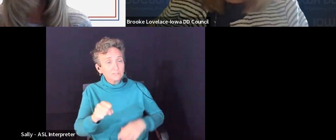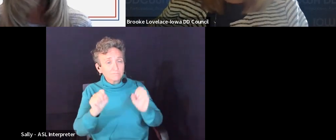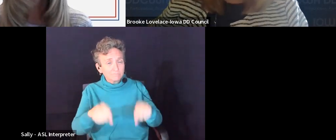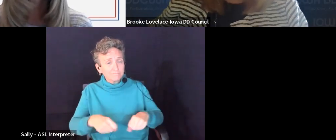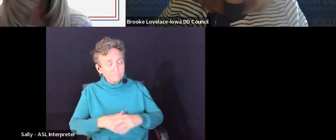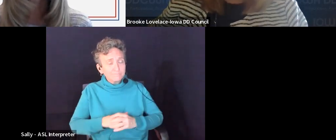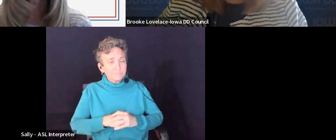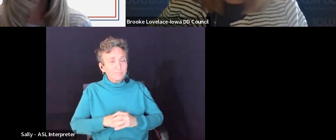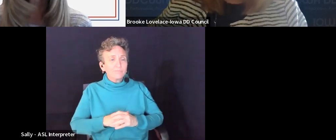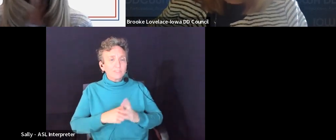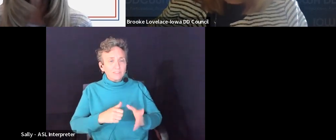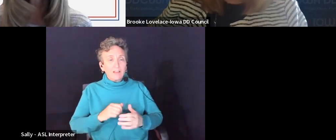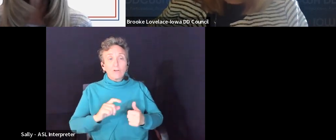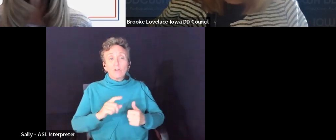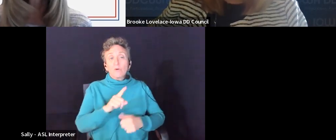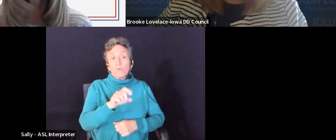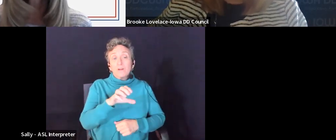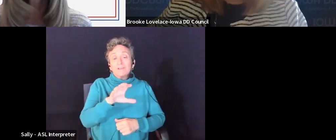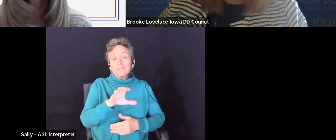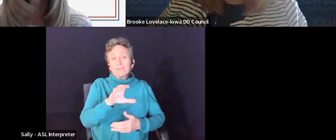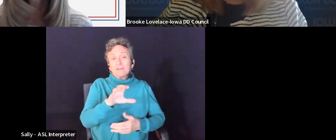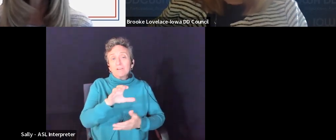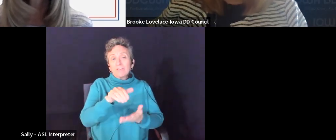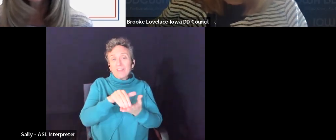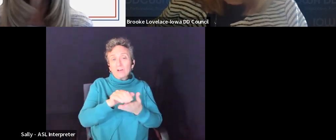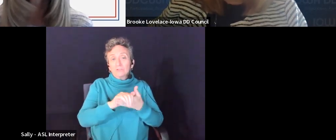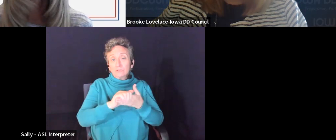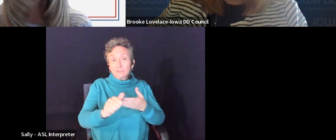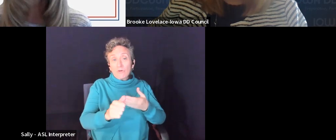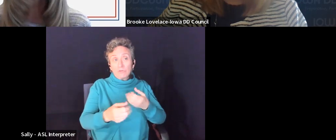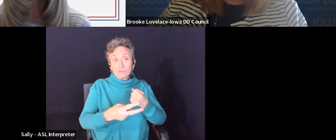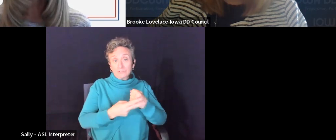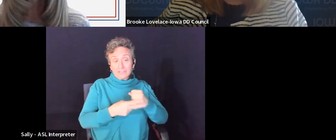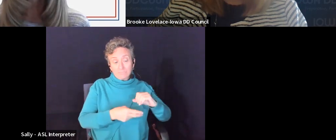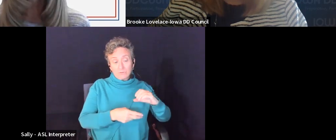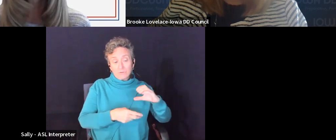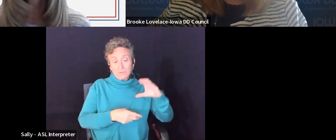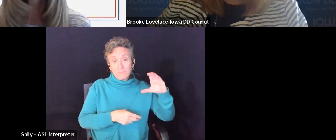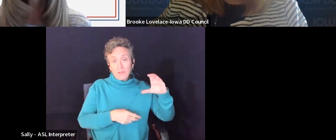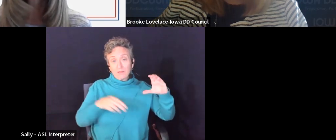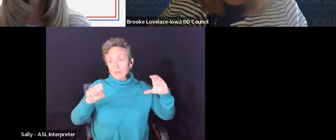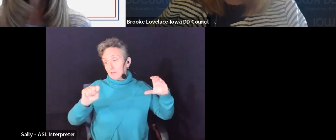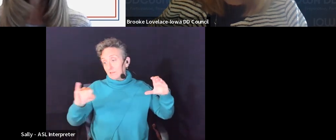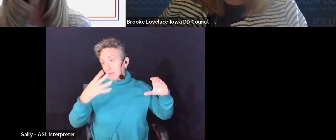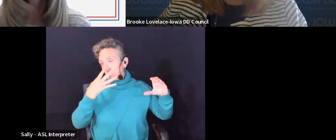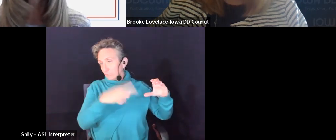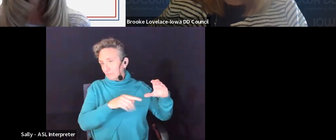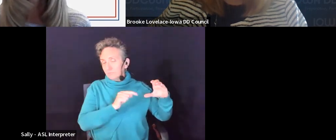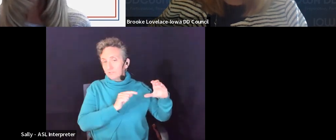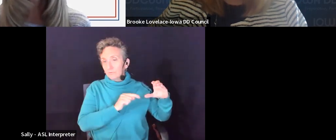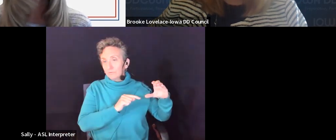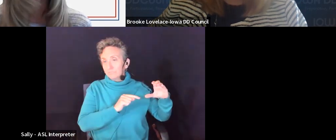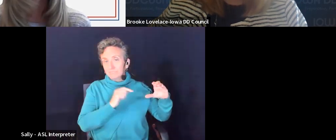true. The first $100,000 that's saved in an IAble account is disregarded from SSI